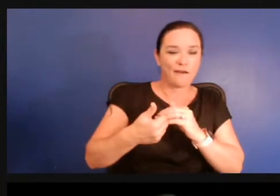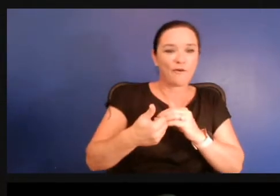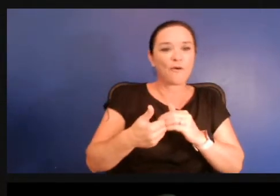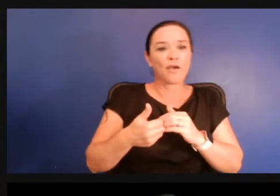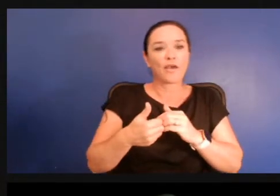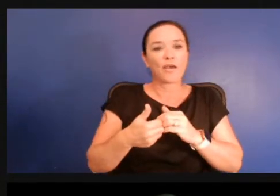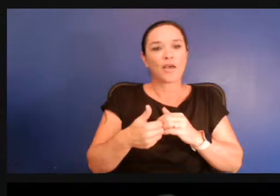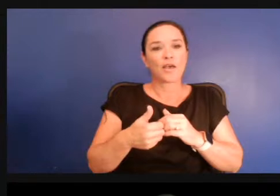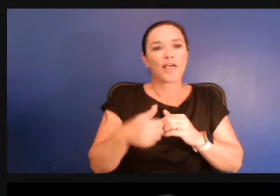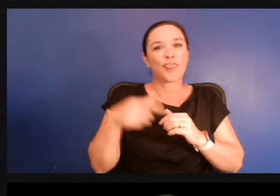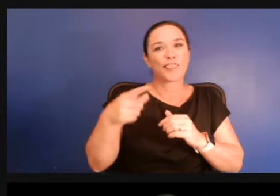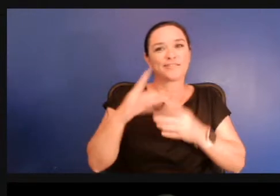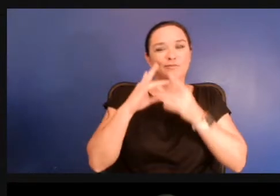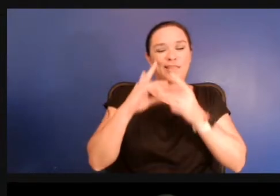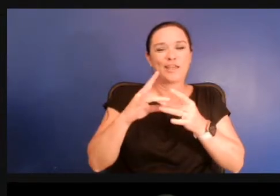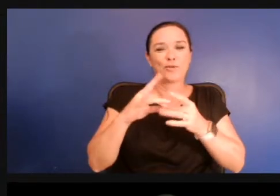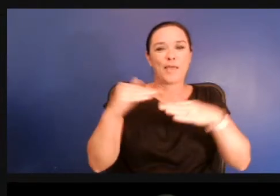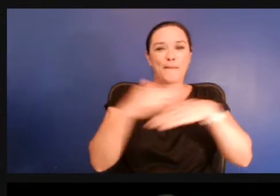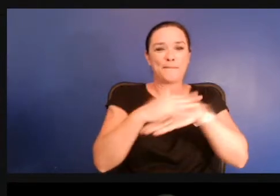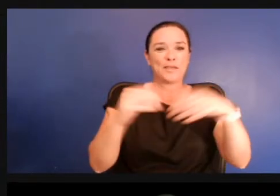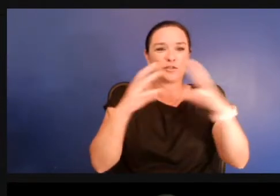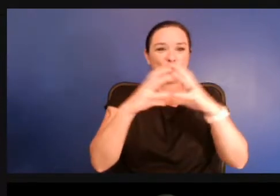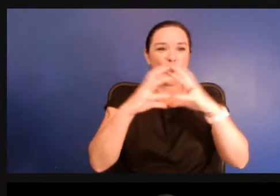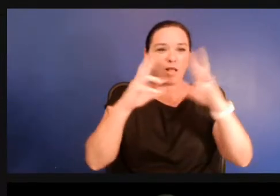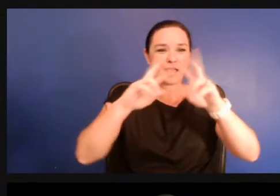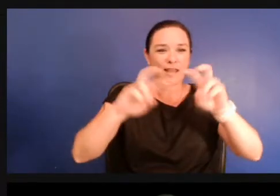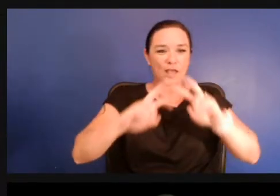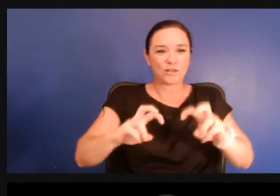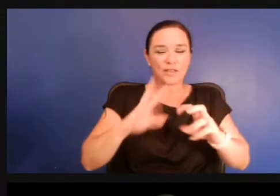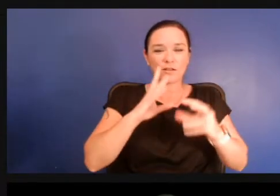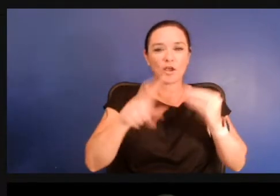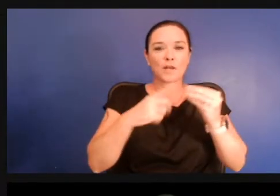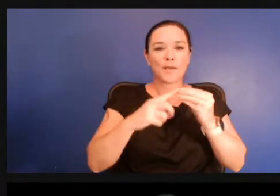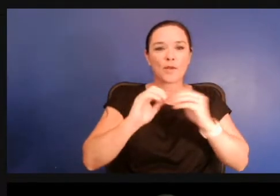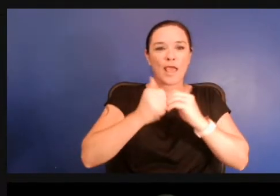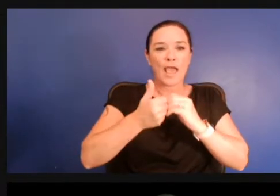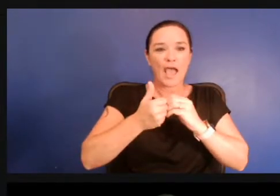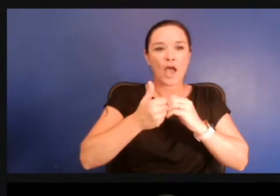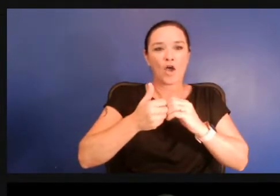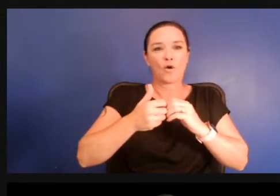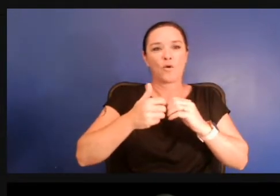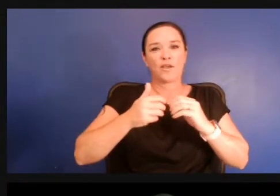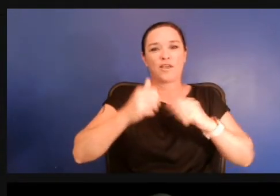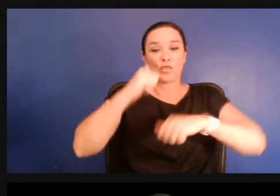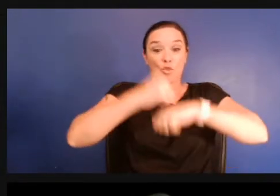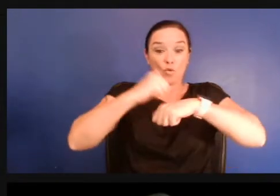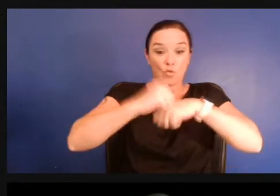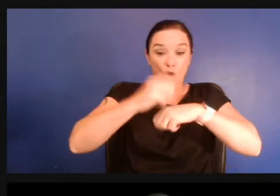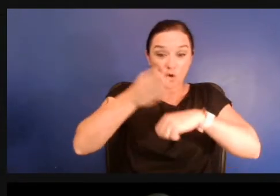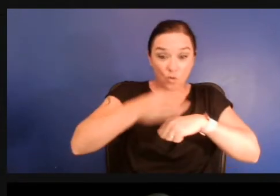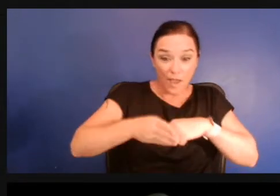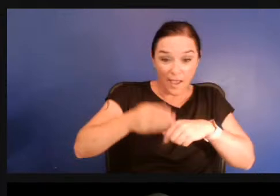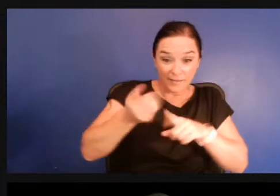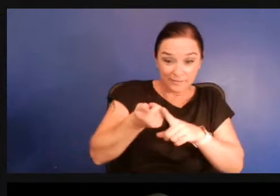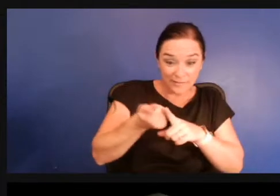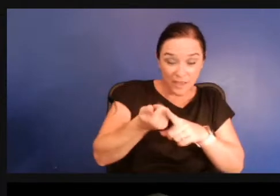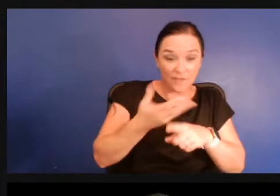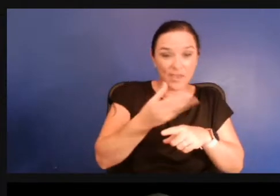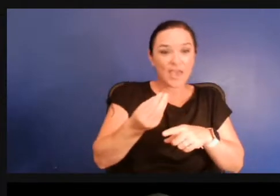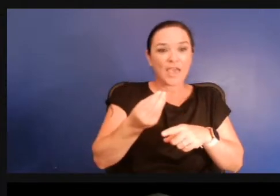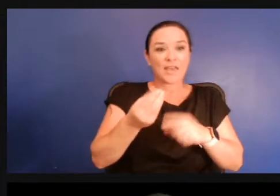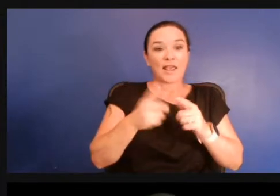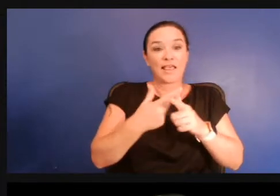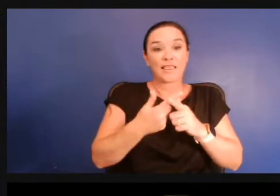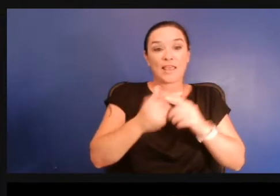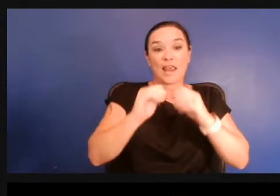beach ball analysis, which they're really looking at the stresses, like which way did the rock actually crack? And if so, what were the ideal